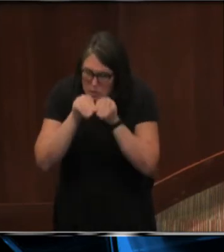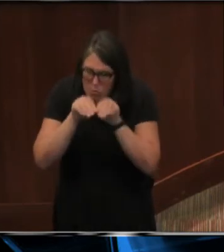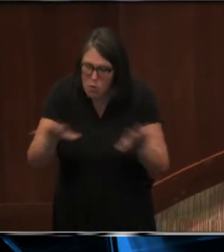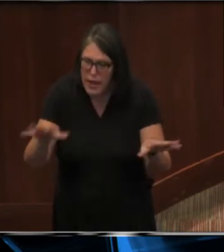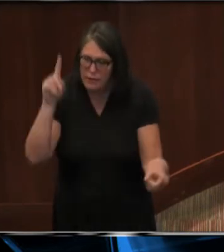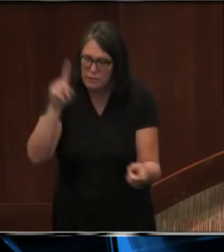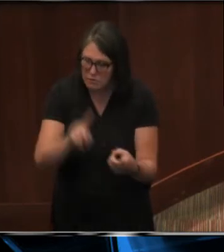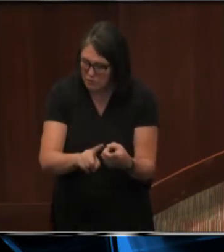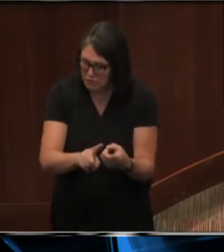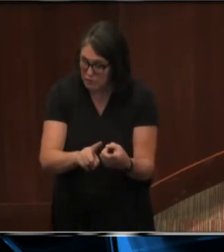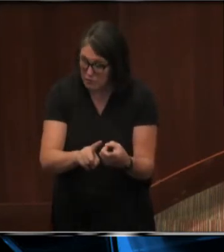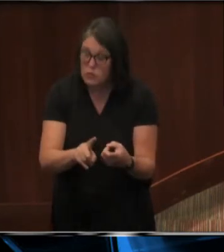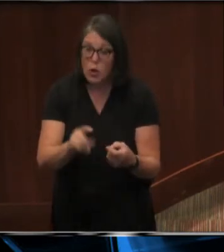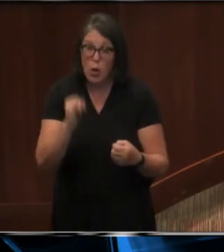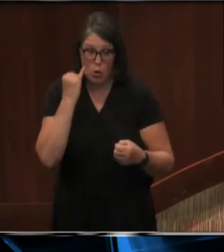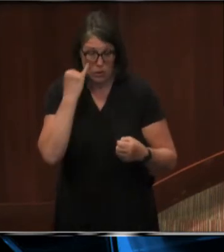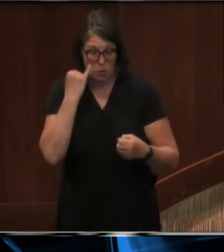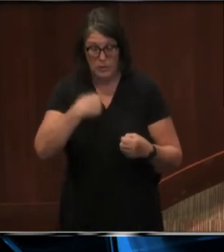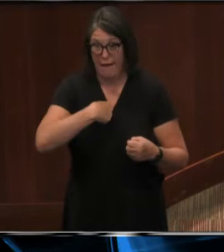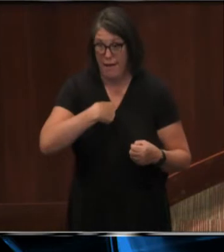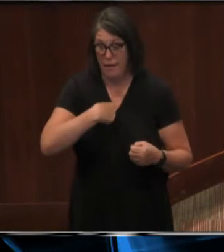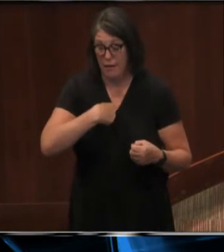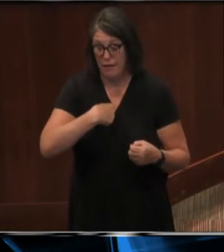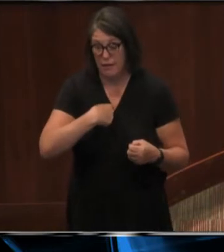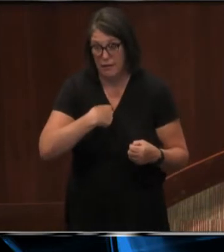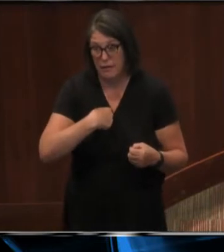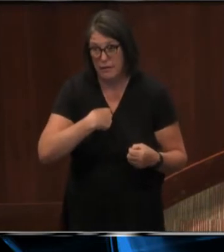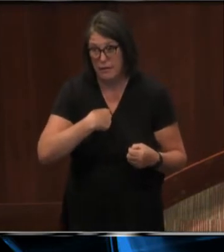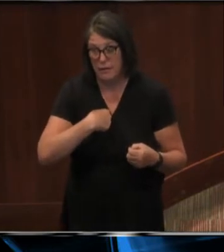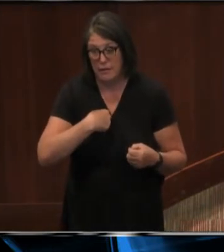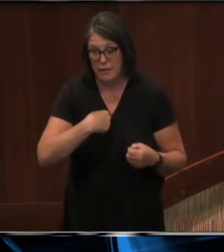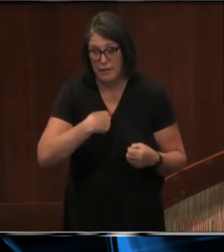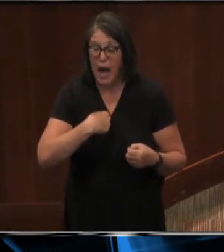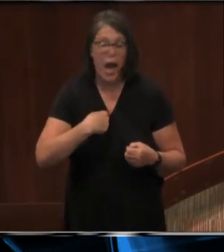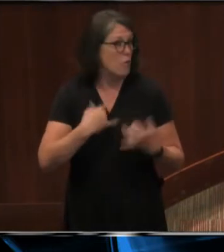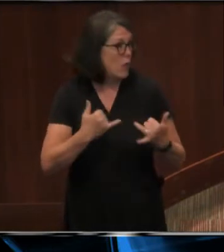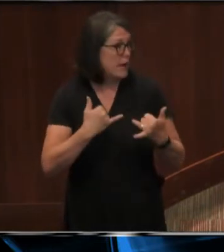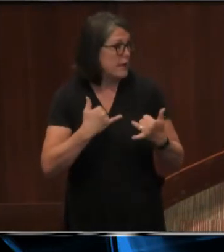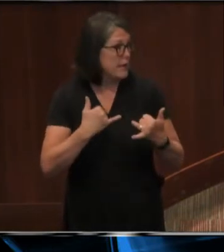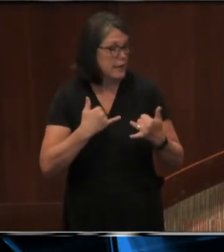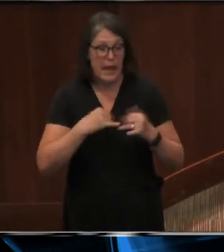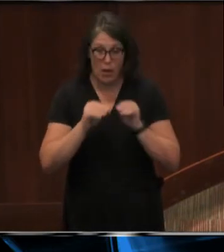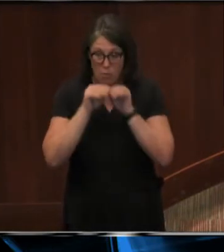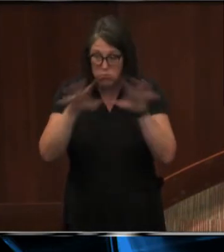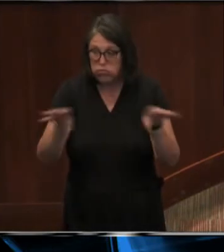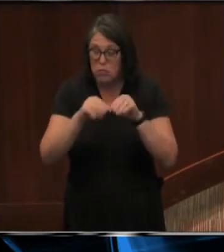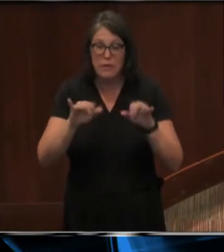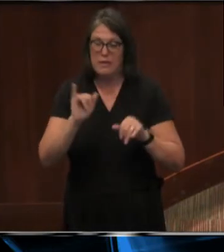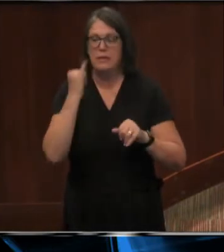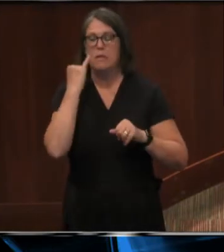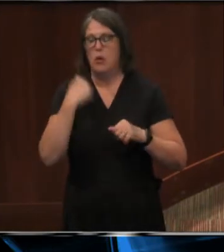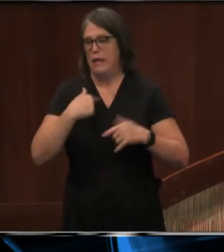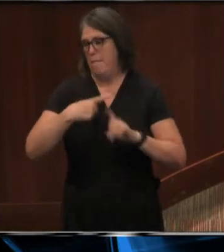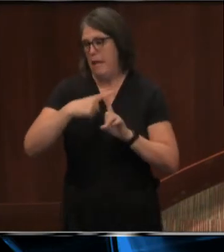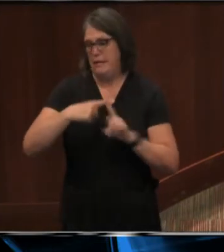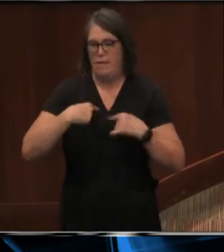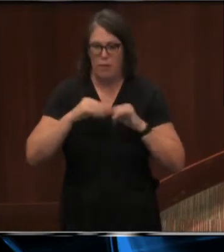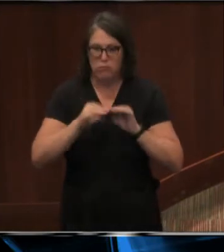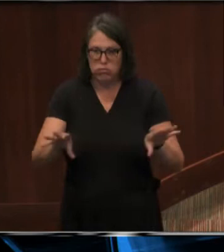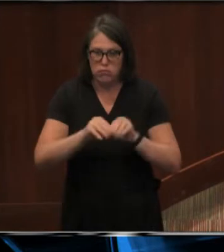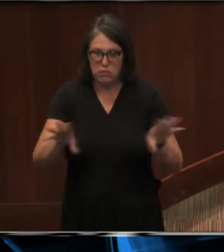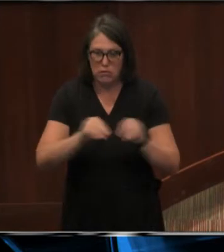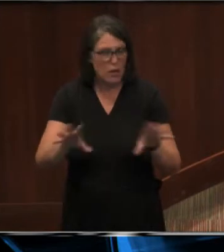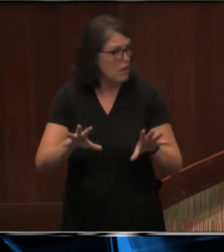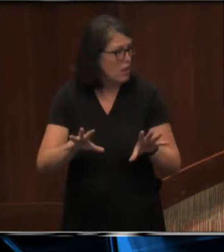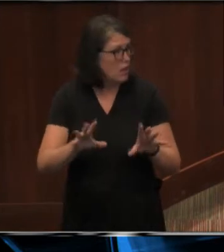the infection. So if let's say I'm spreading right now and infected, we have a good 6 feet